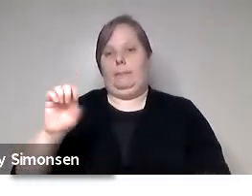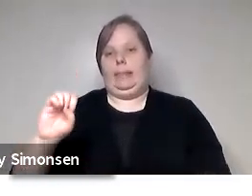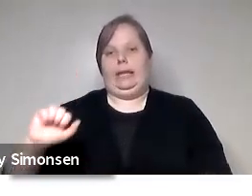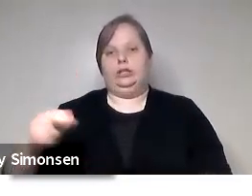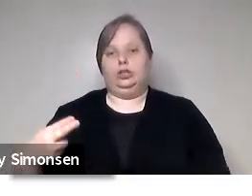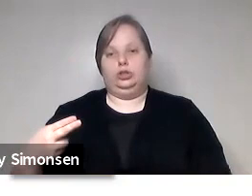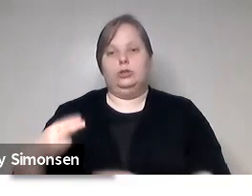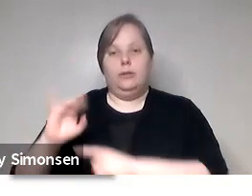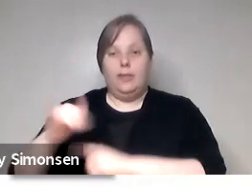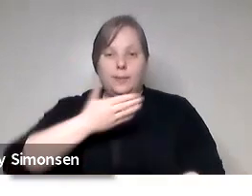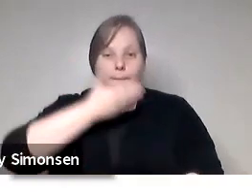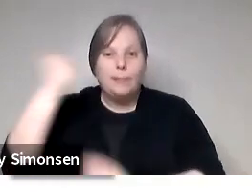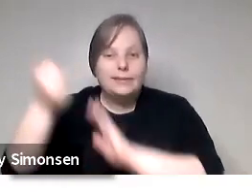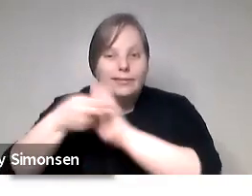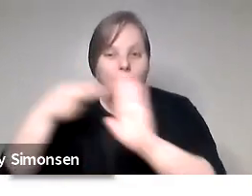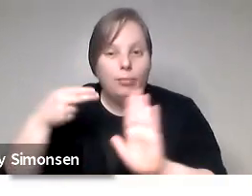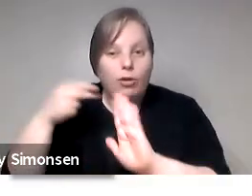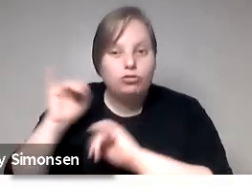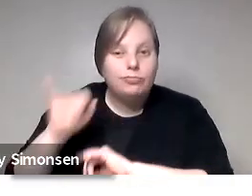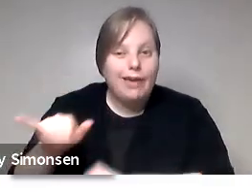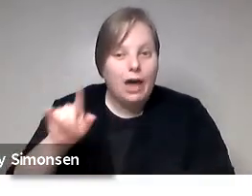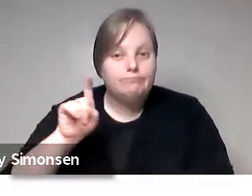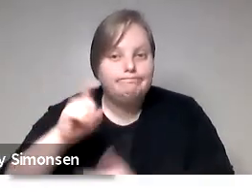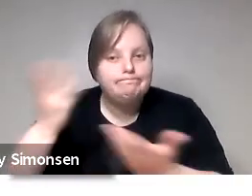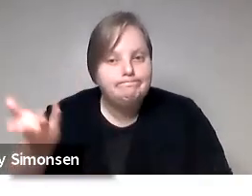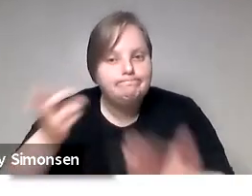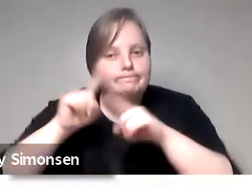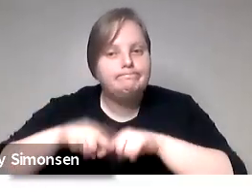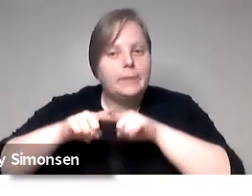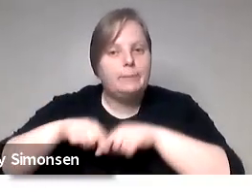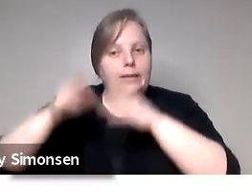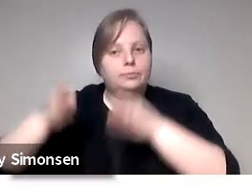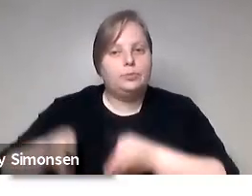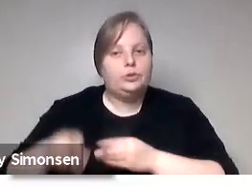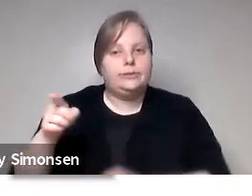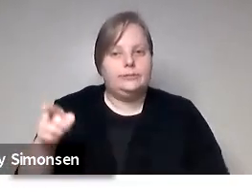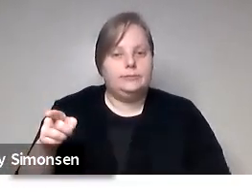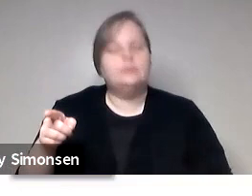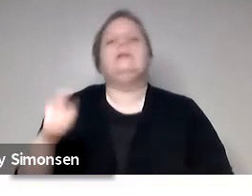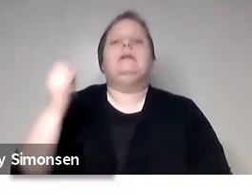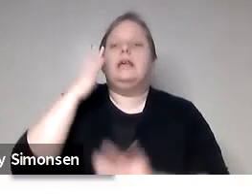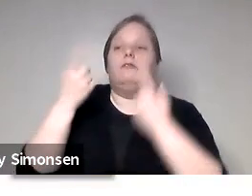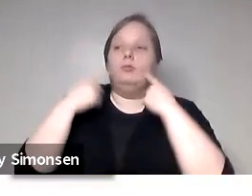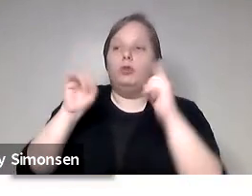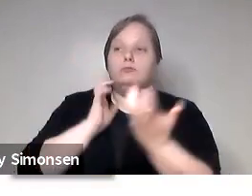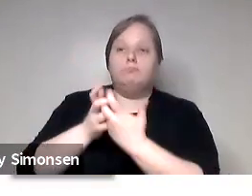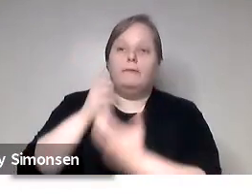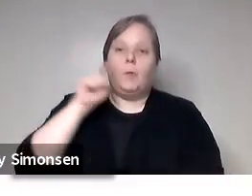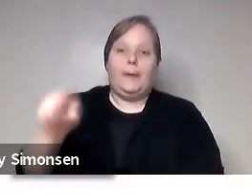Is that the best label to have? It depends on the user and if it works for that